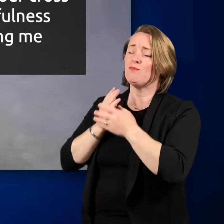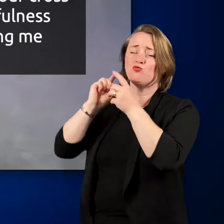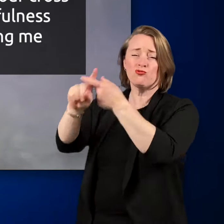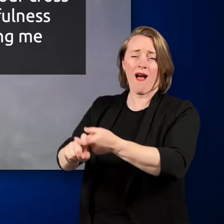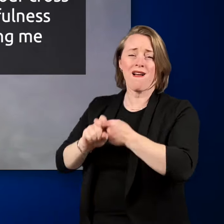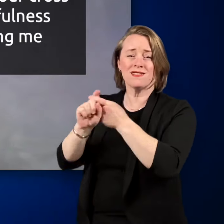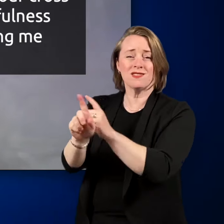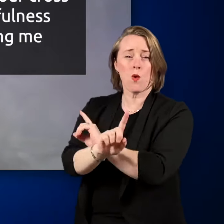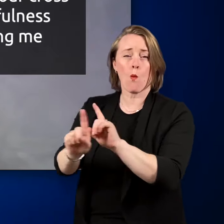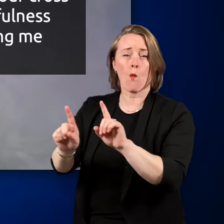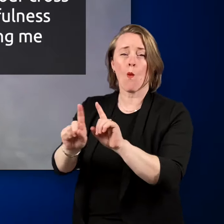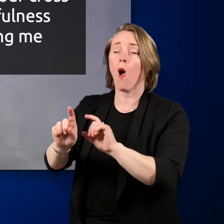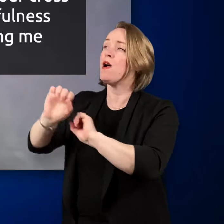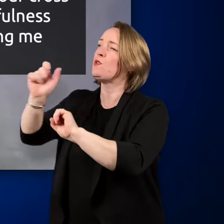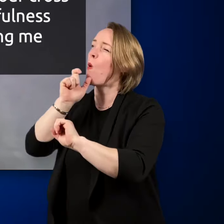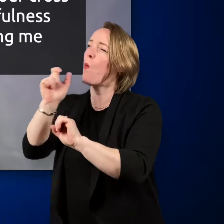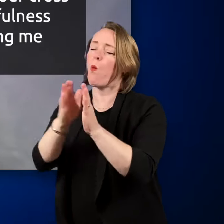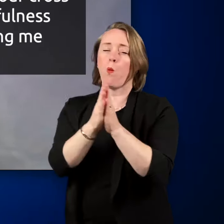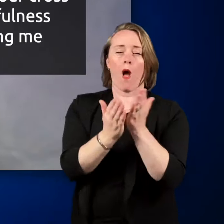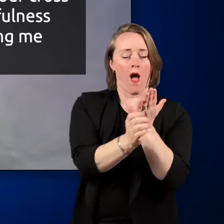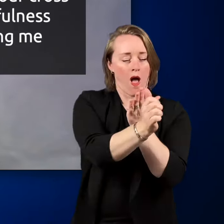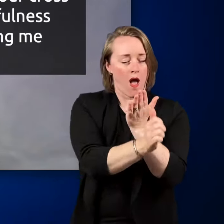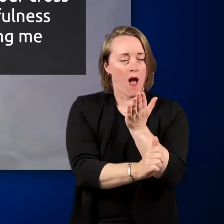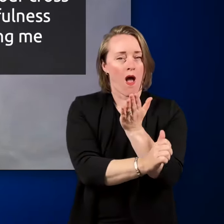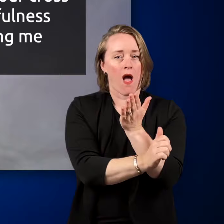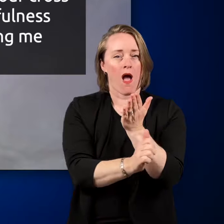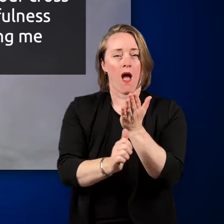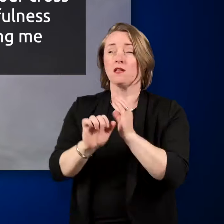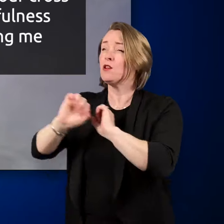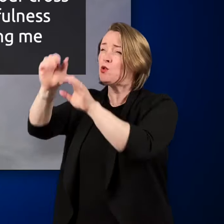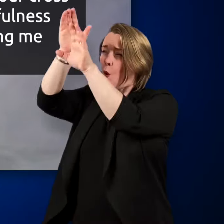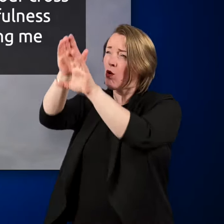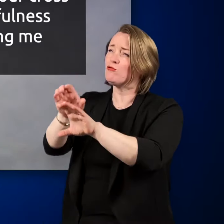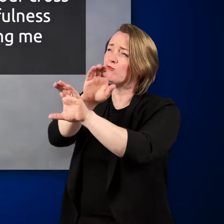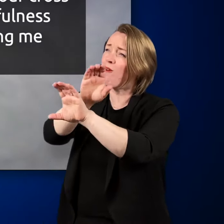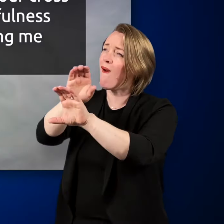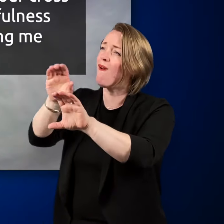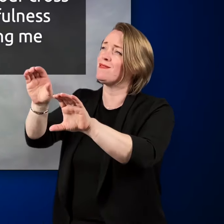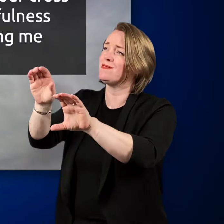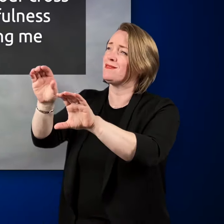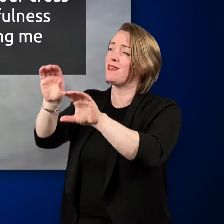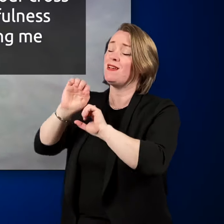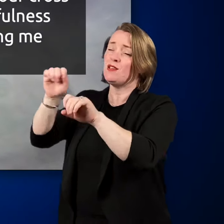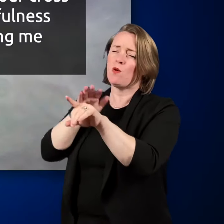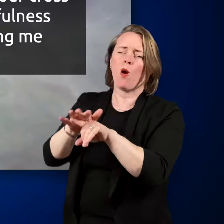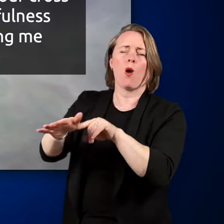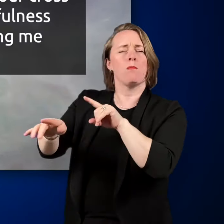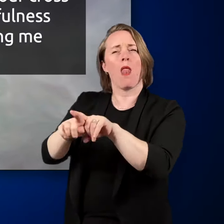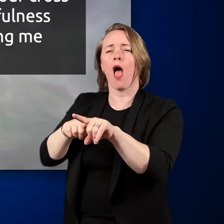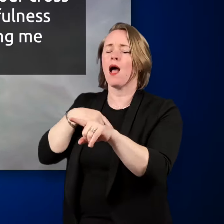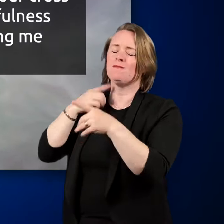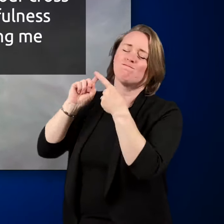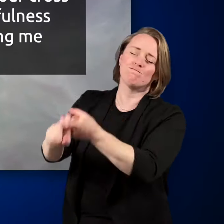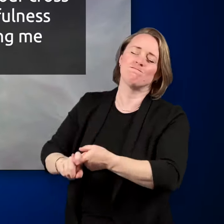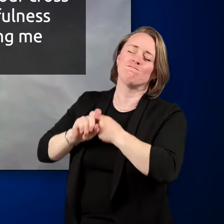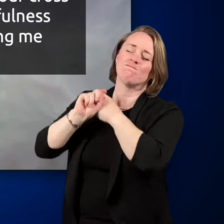And I'm trusting in your word, trusting in your cross,